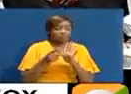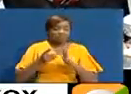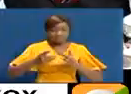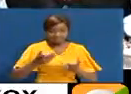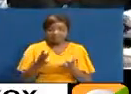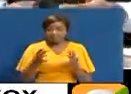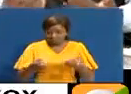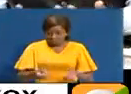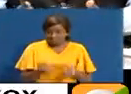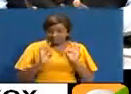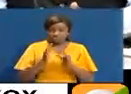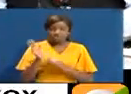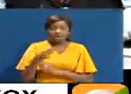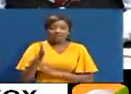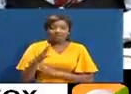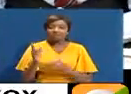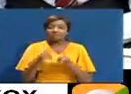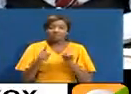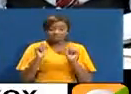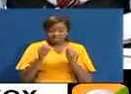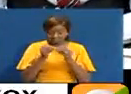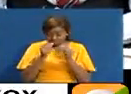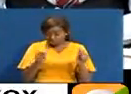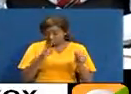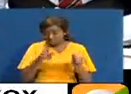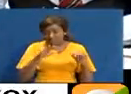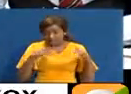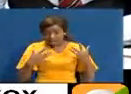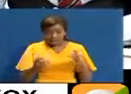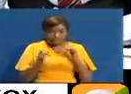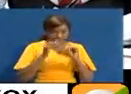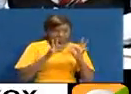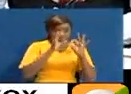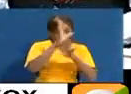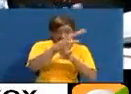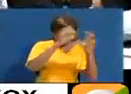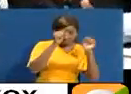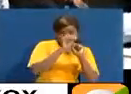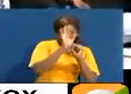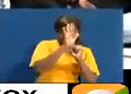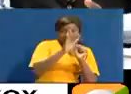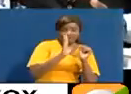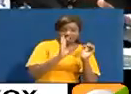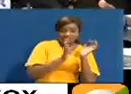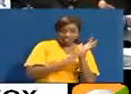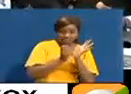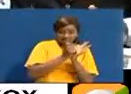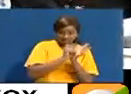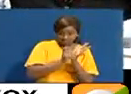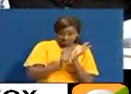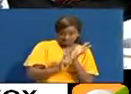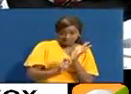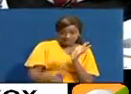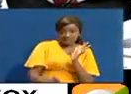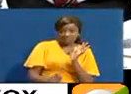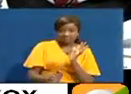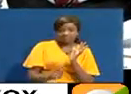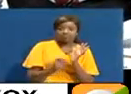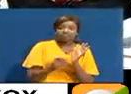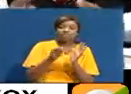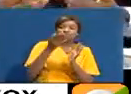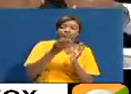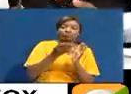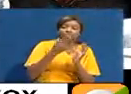is ambassador. The only way of undoing this is if the President writes to revoke the